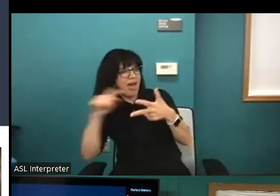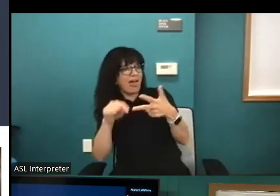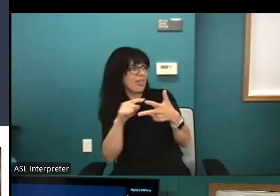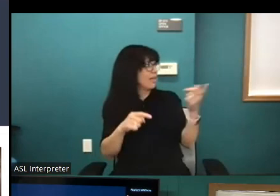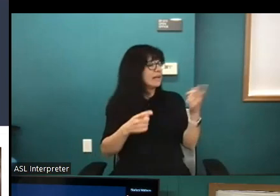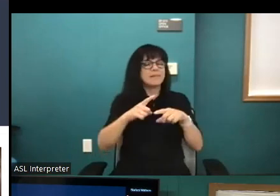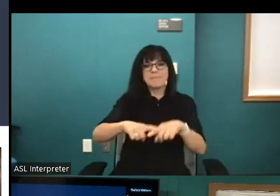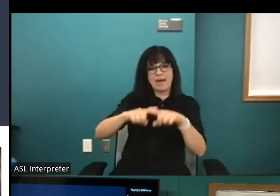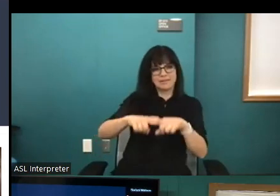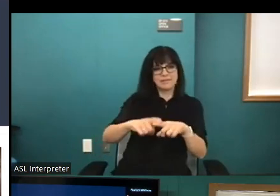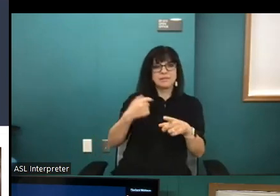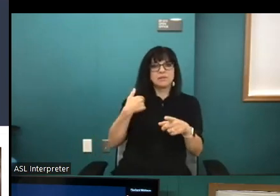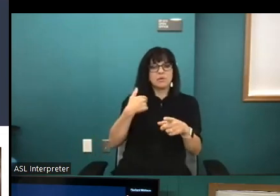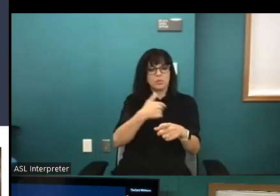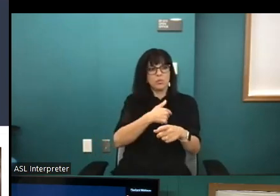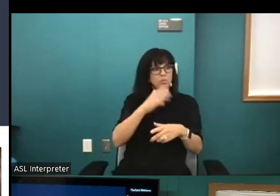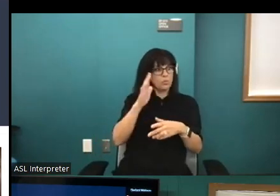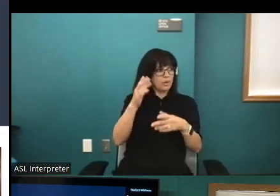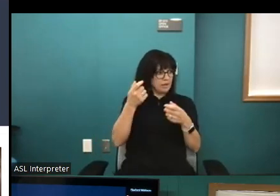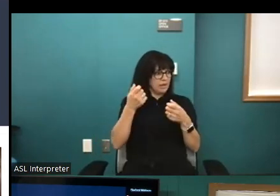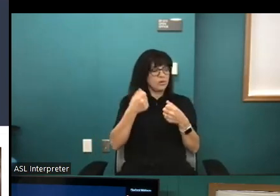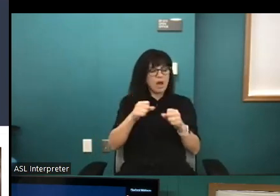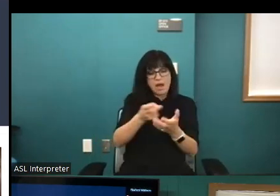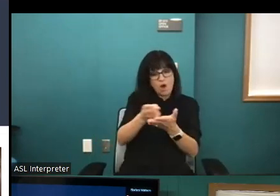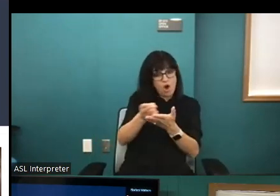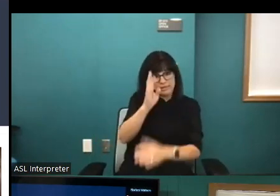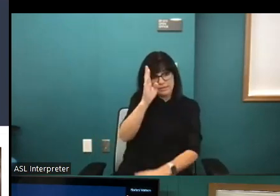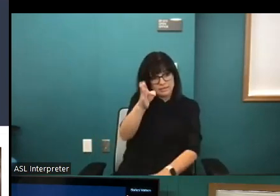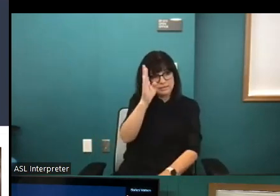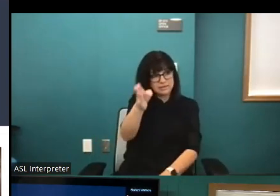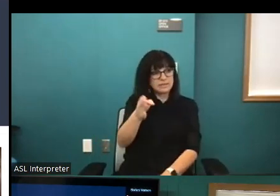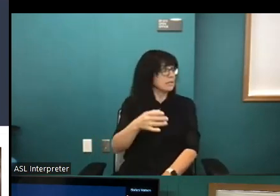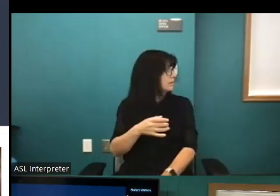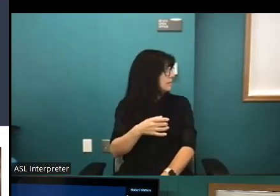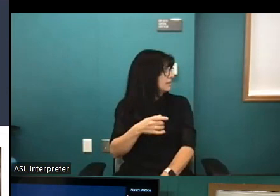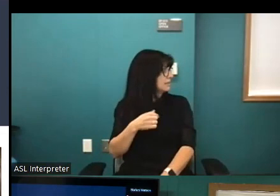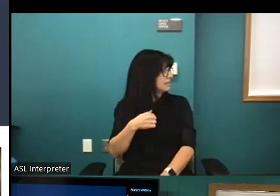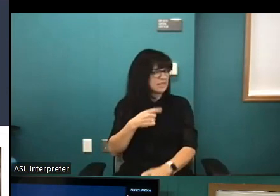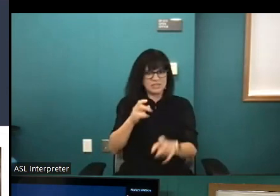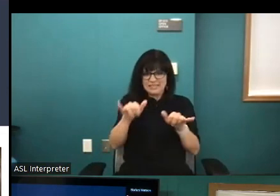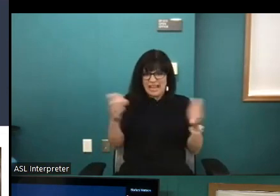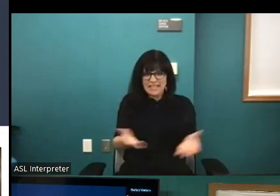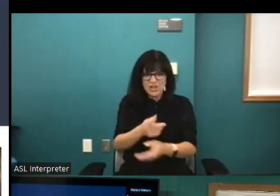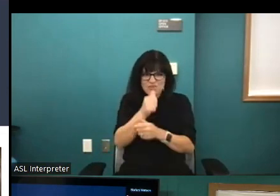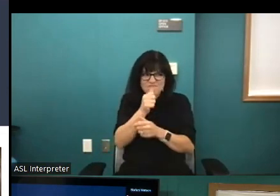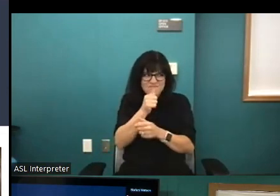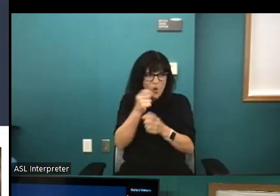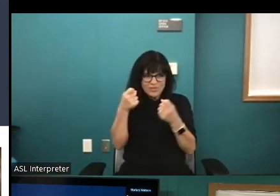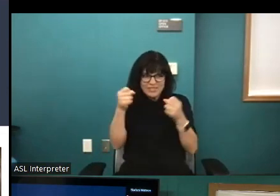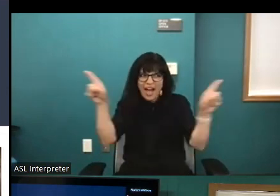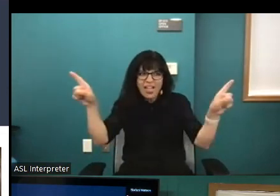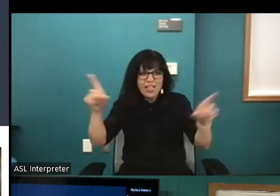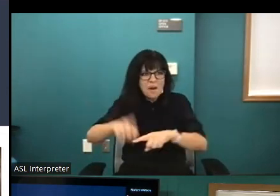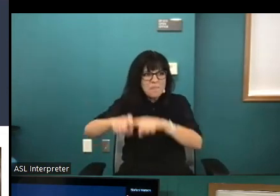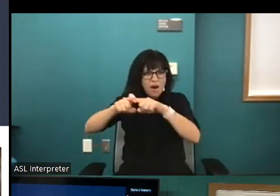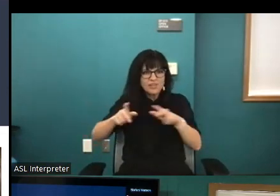no, it really depends. We try. Okay, I'll be honest. This stays in this room. Pause the recording. Pause the